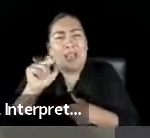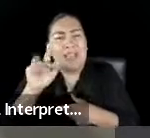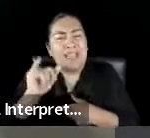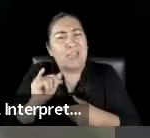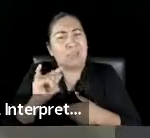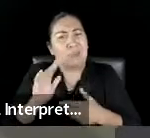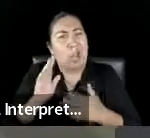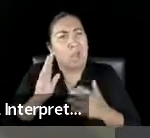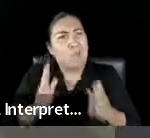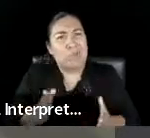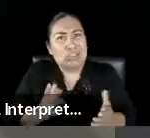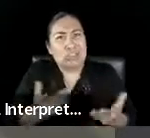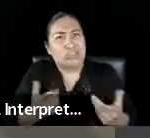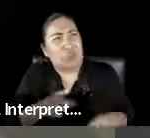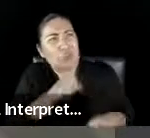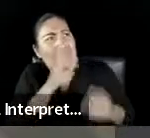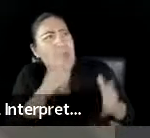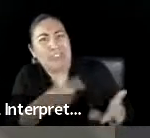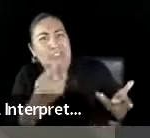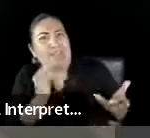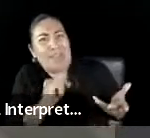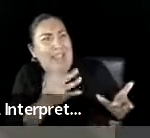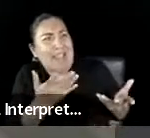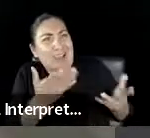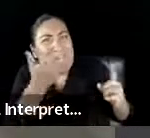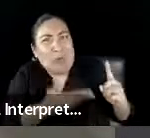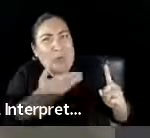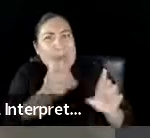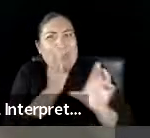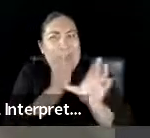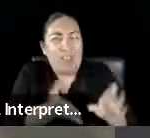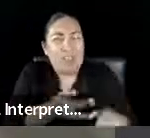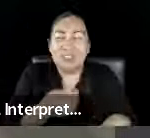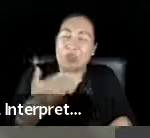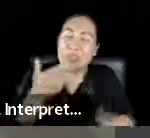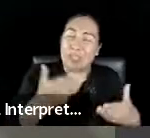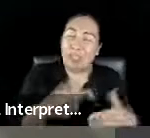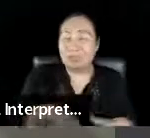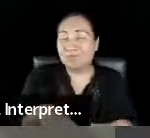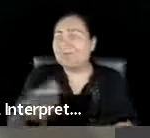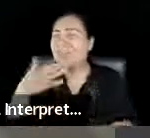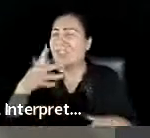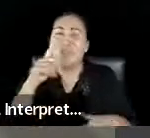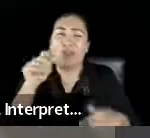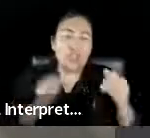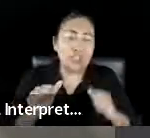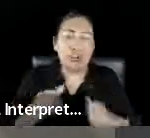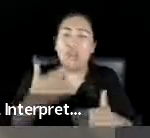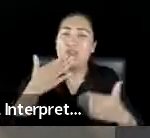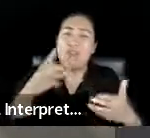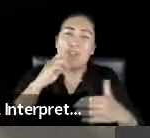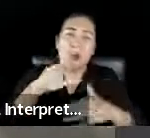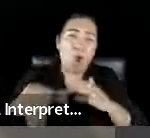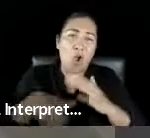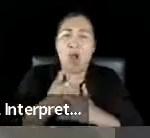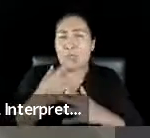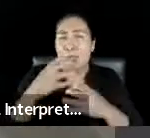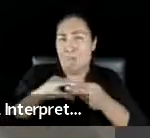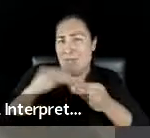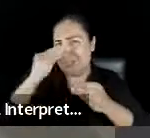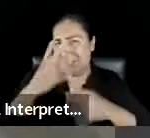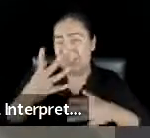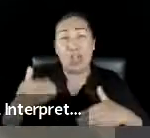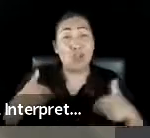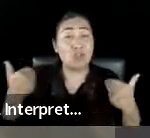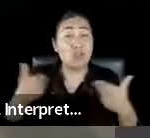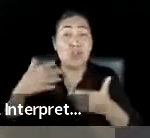that. Well, again, thank you for the show. Thank you for all the messages in it. I know our youth filmmakers